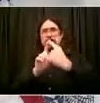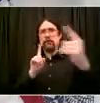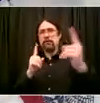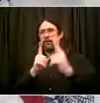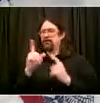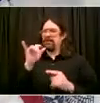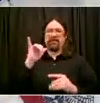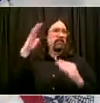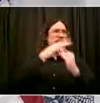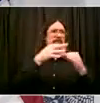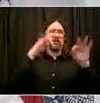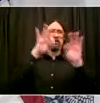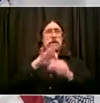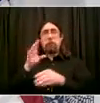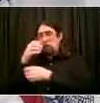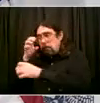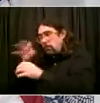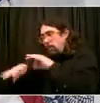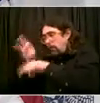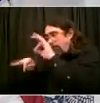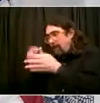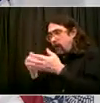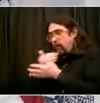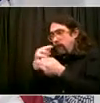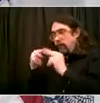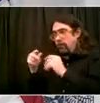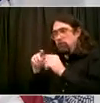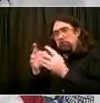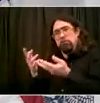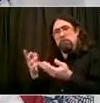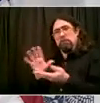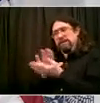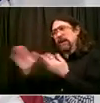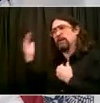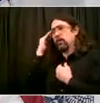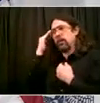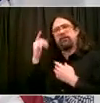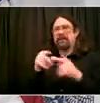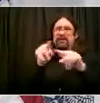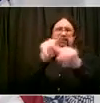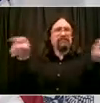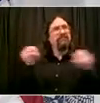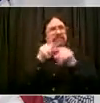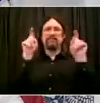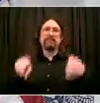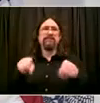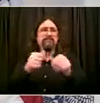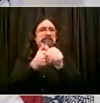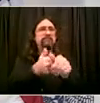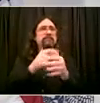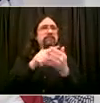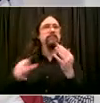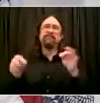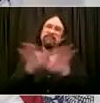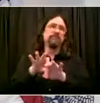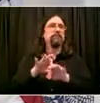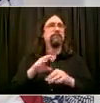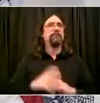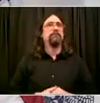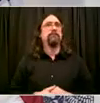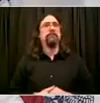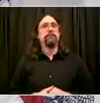conclude today, look, it's interesting. Two very different things we're talking about today. A snowstorm came out of nowhere, one of the bigger storms